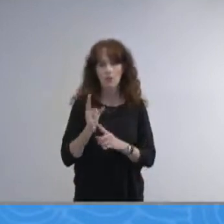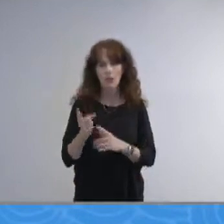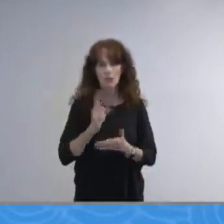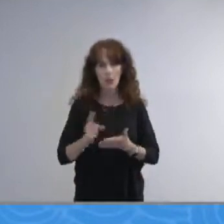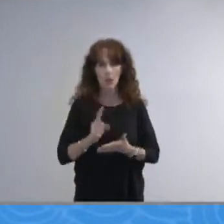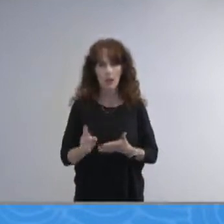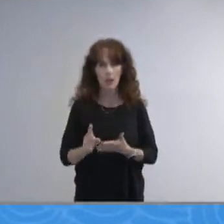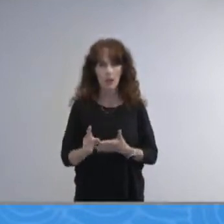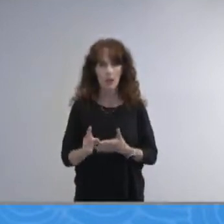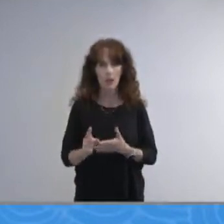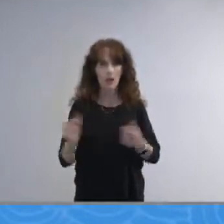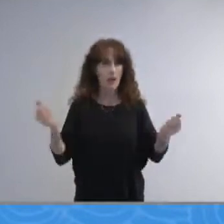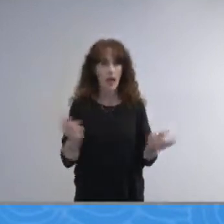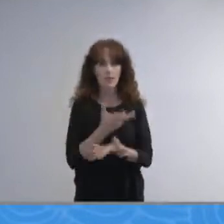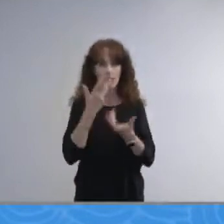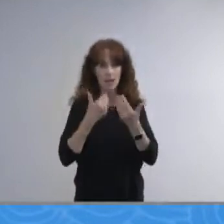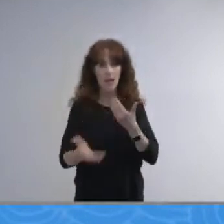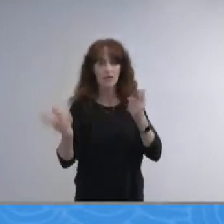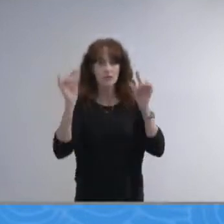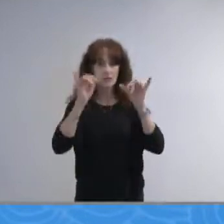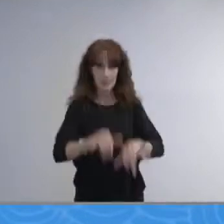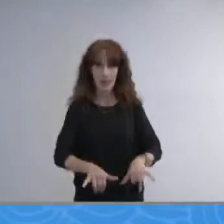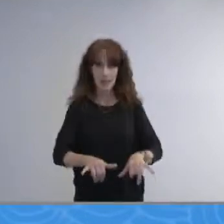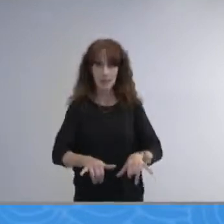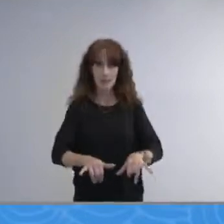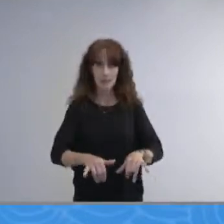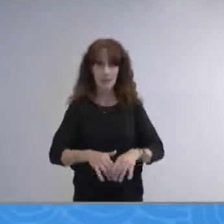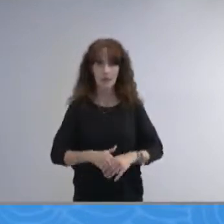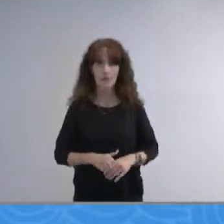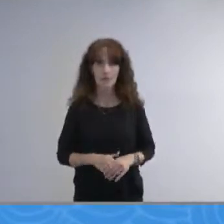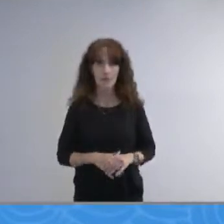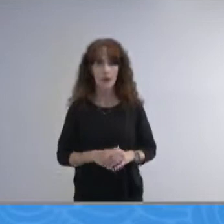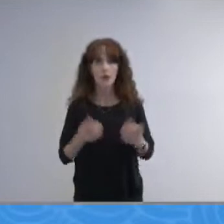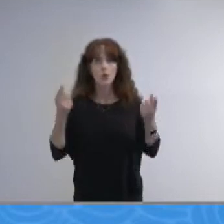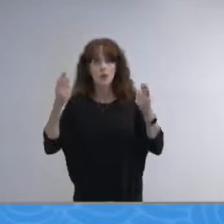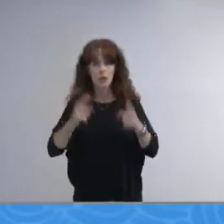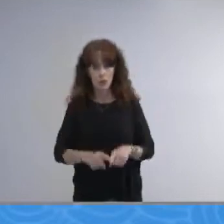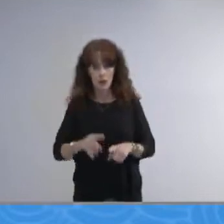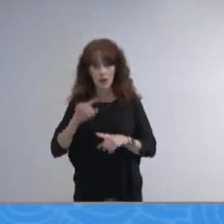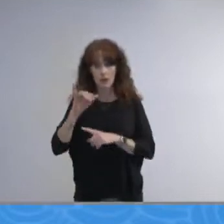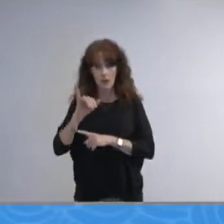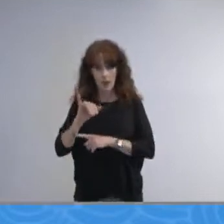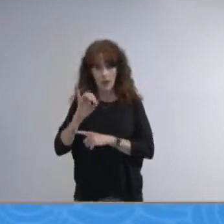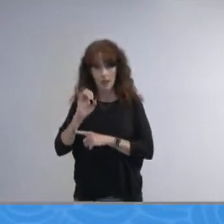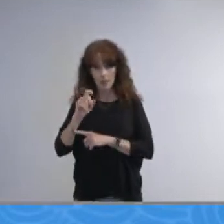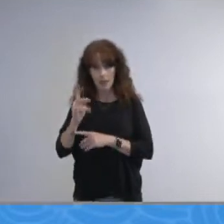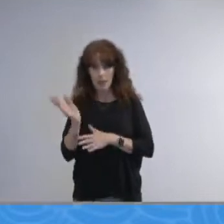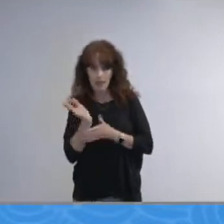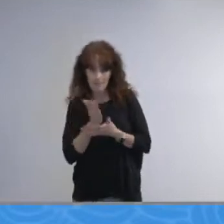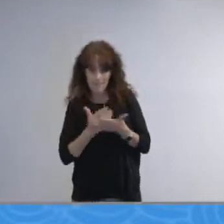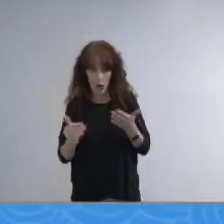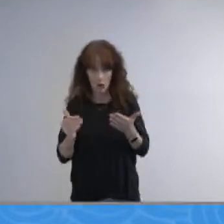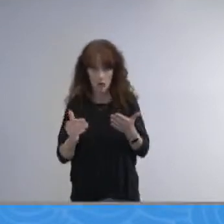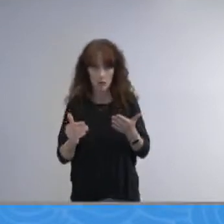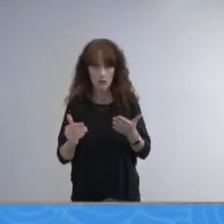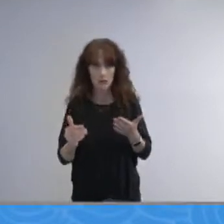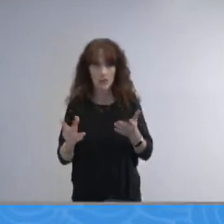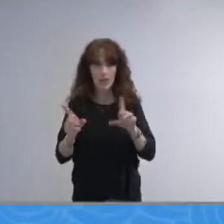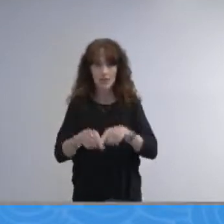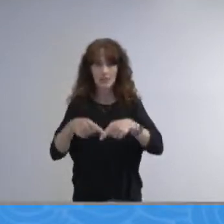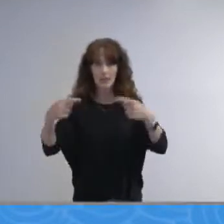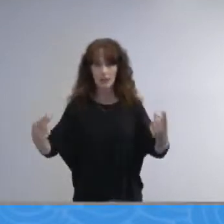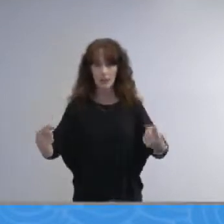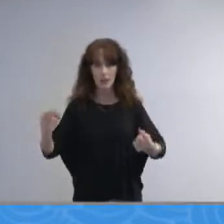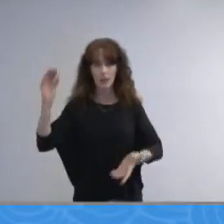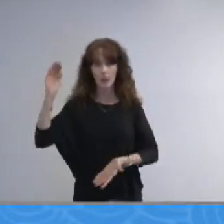week, but everything else stays the same. You can agree to the IEP in part, disagree